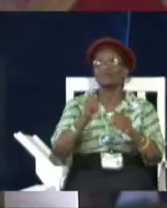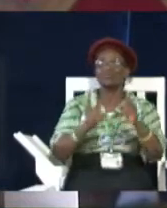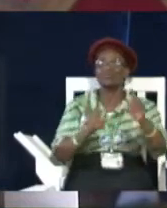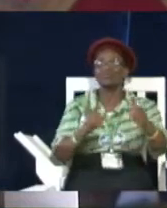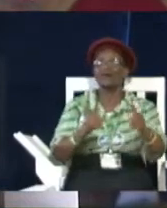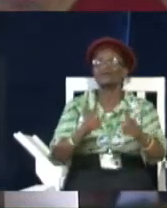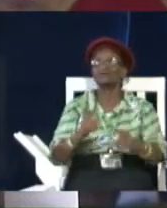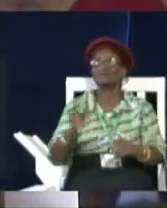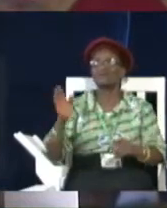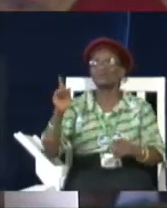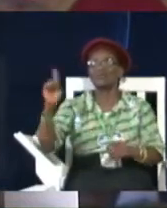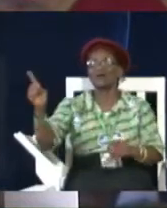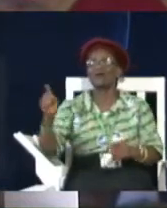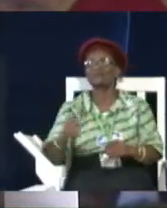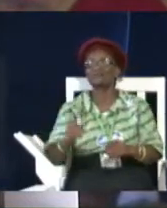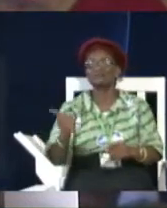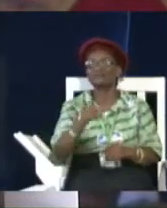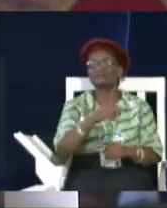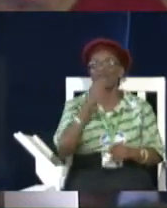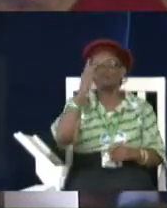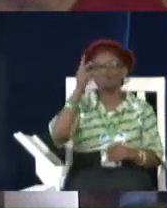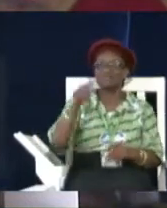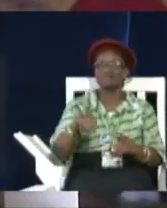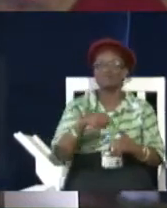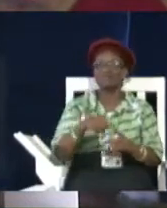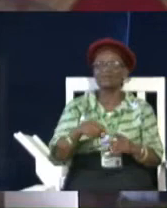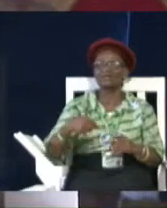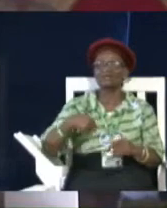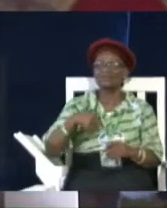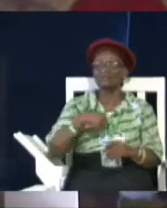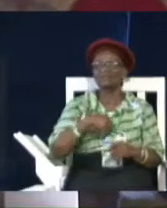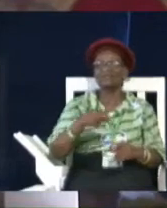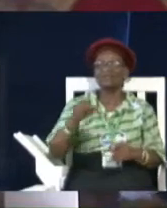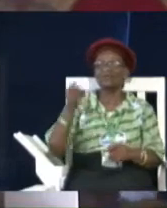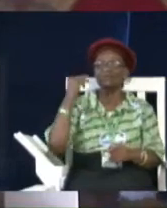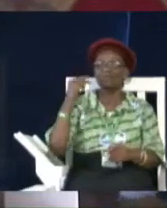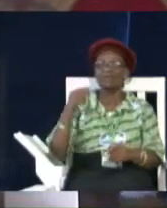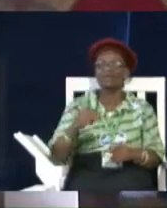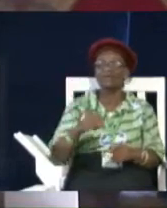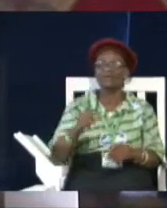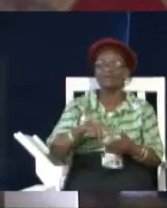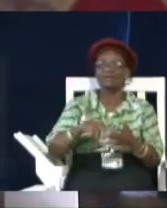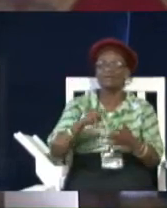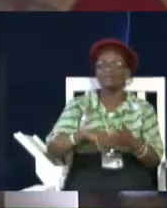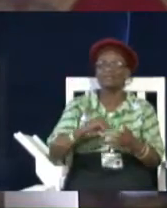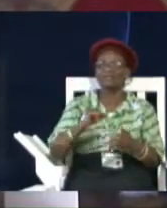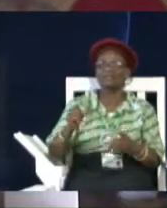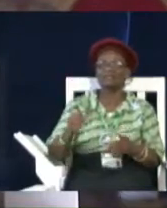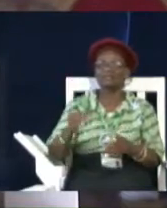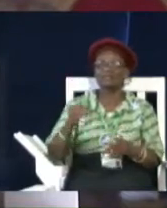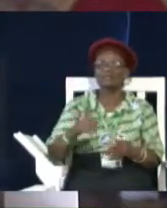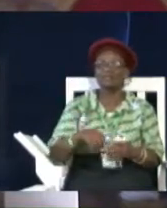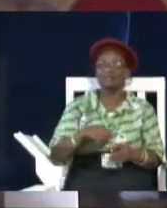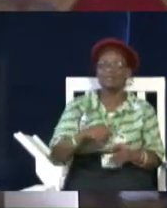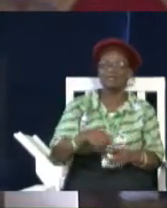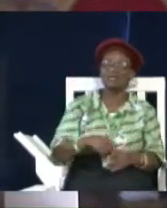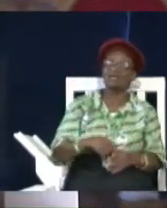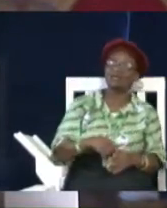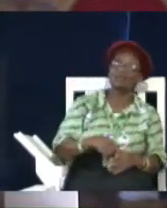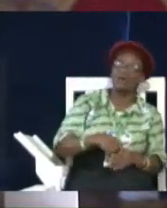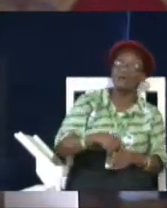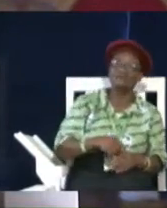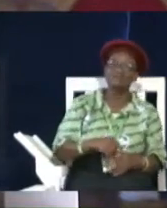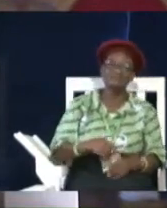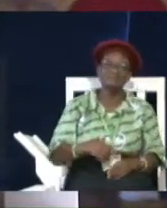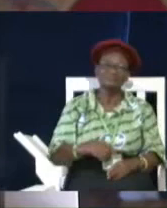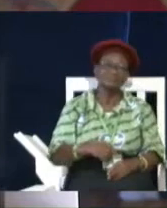You see, when we were reading about Philip just now, remember